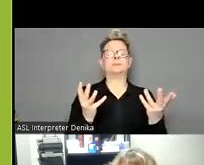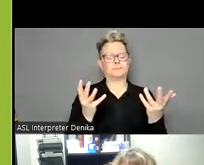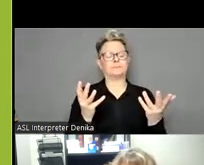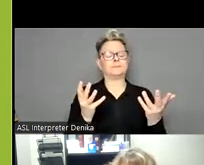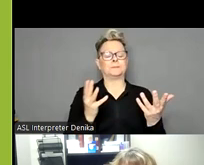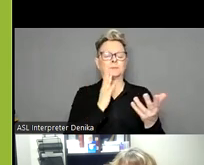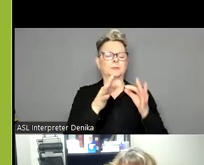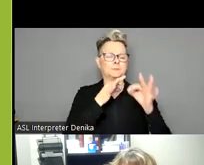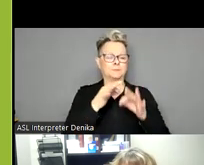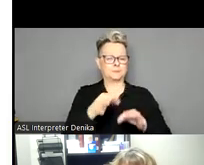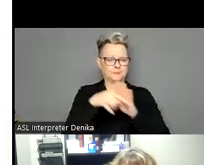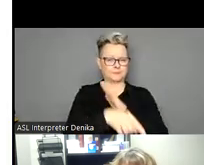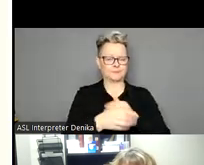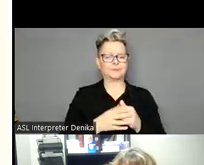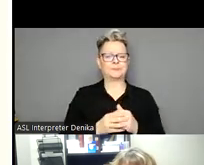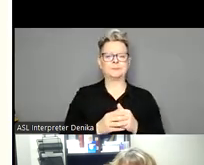organized?